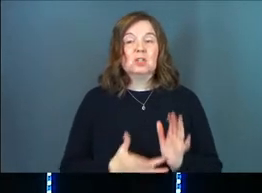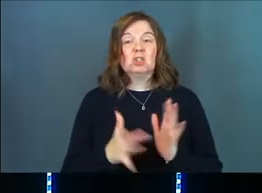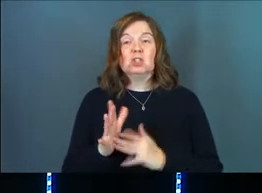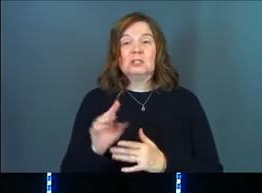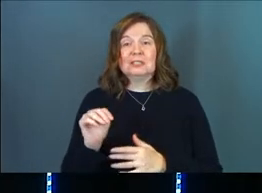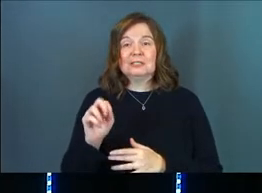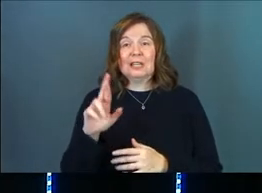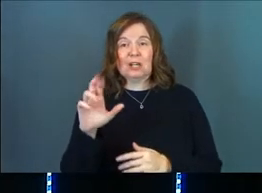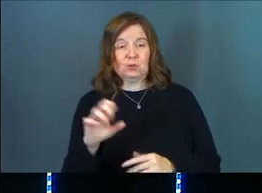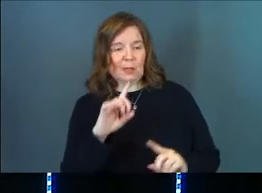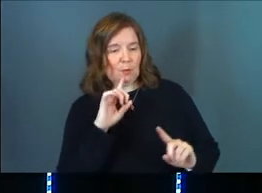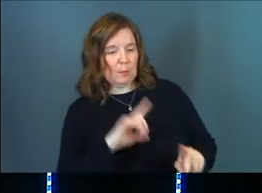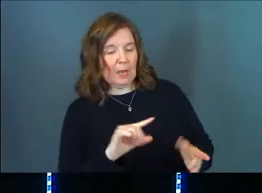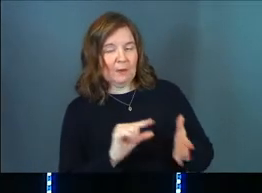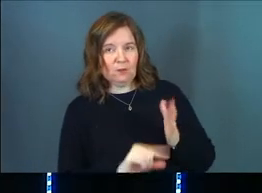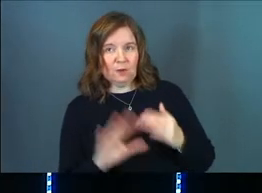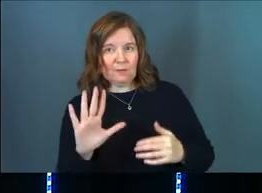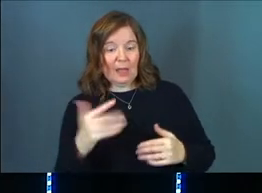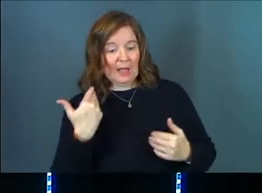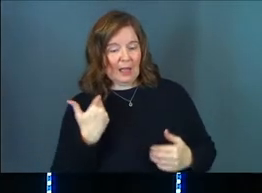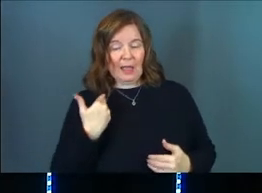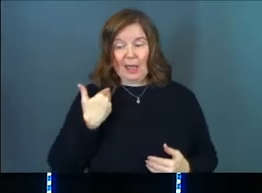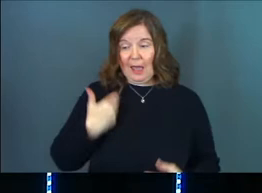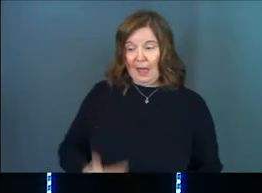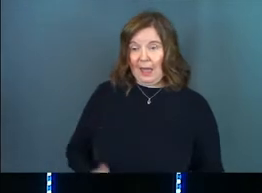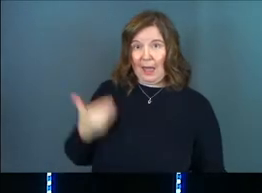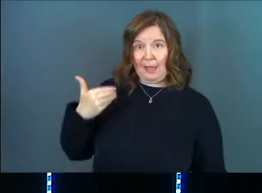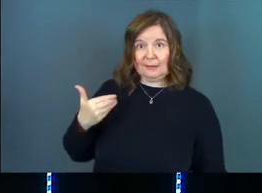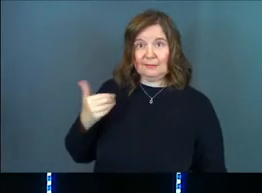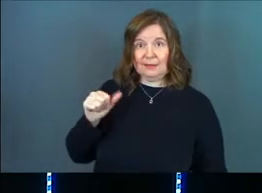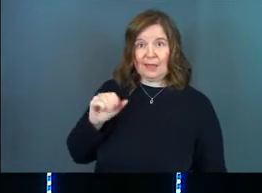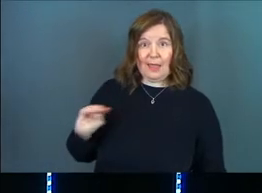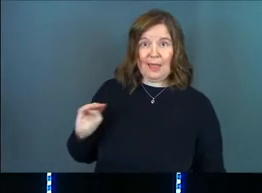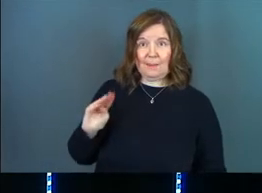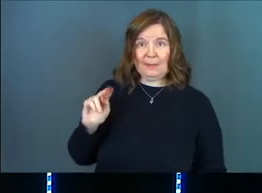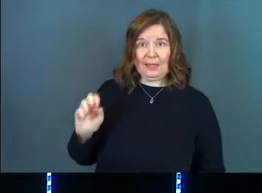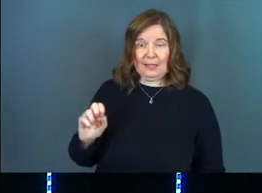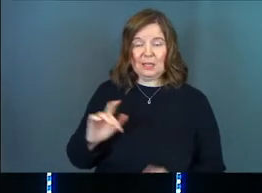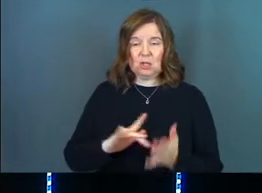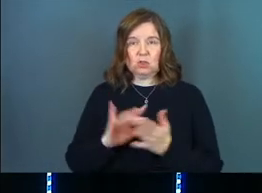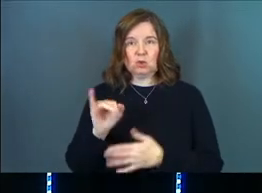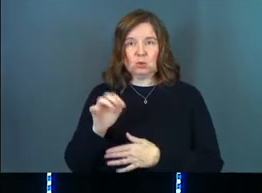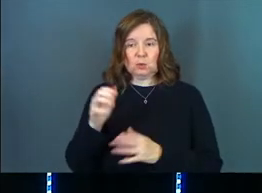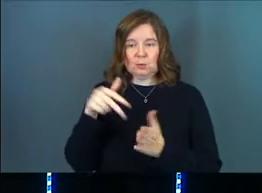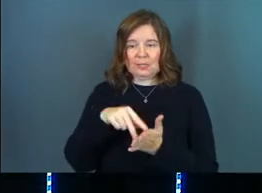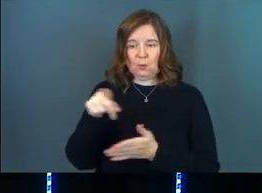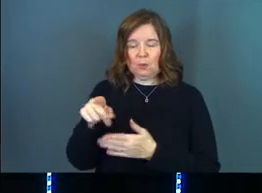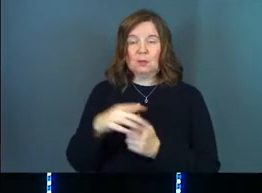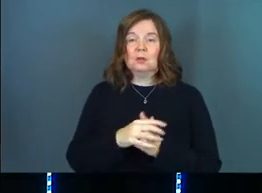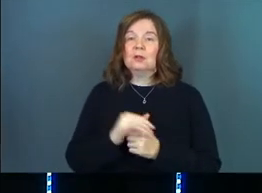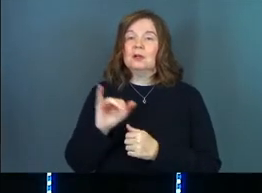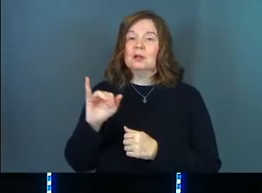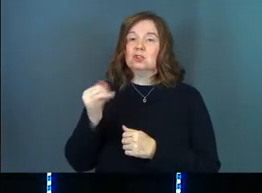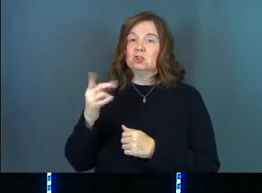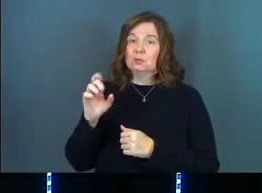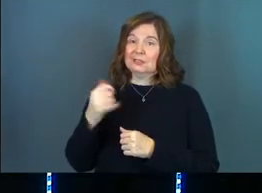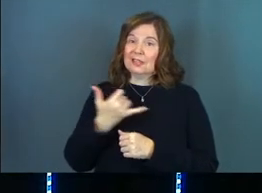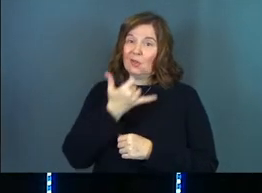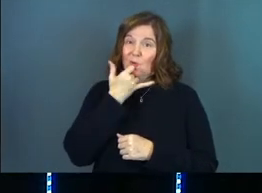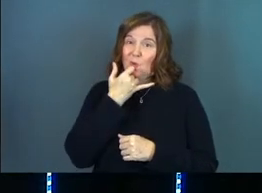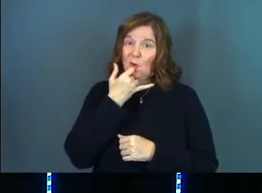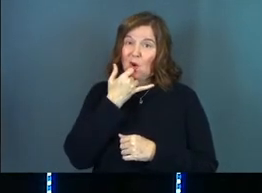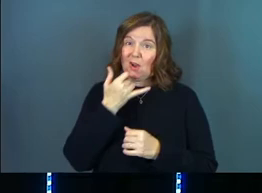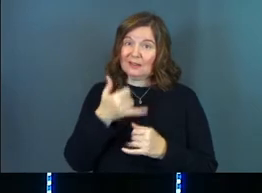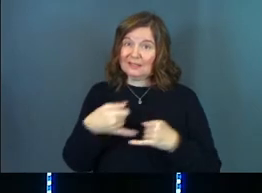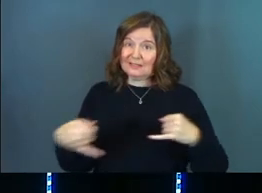Jesus the Nazarene, they replied, verse 5, I am he, Jesus said, and Judas who betrayed him was standing with them. Judas is on the wrong side of the